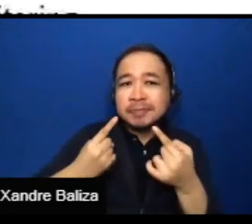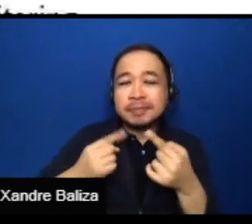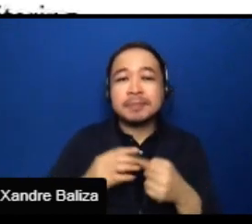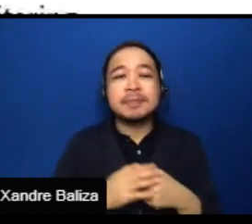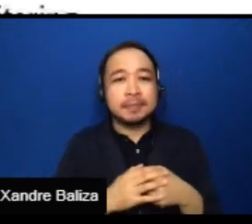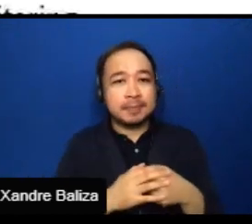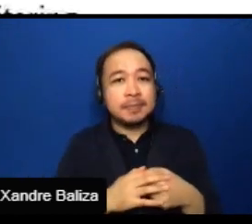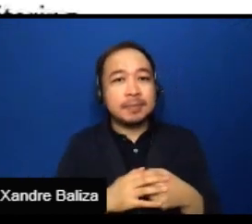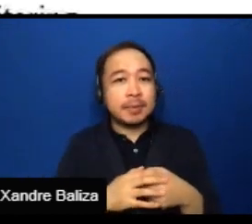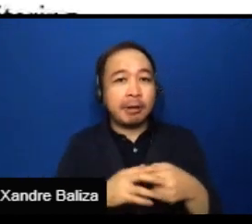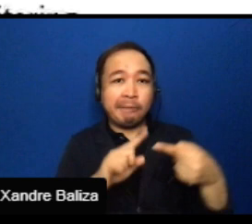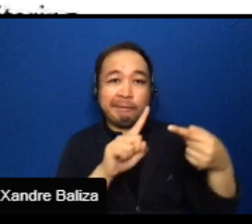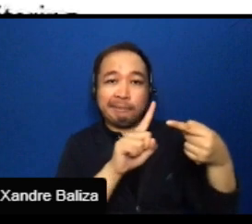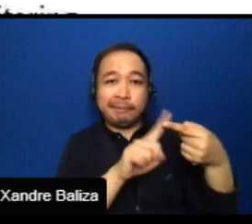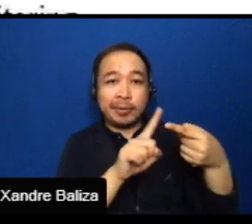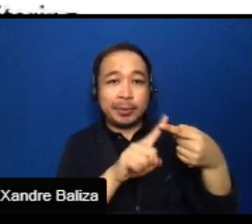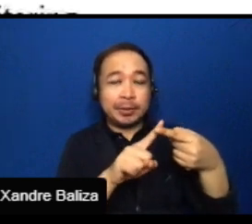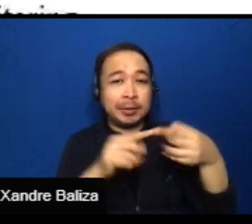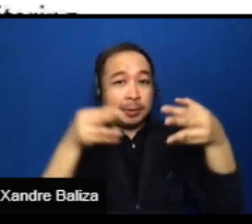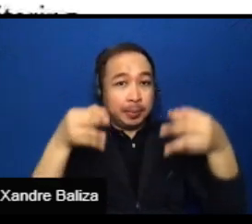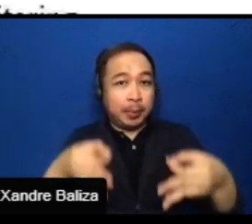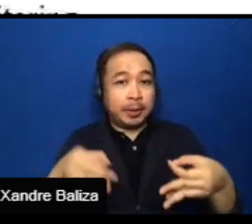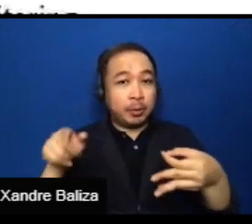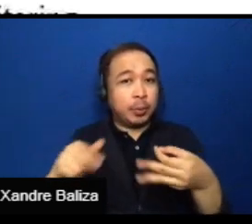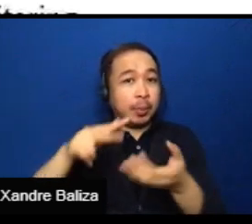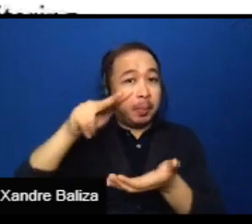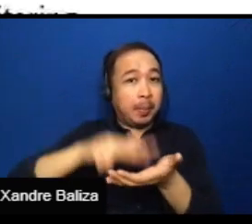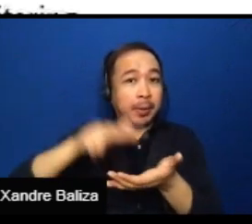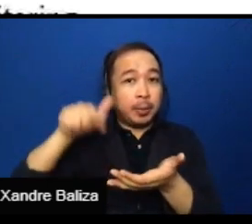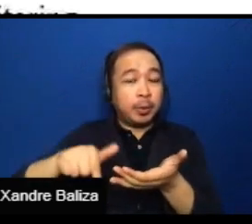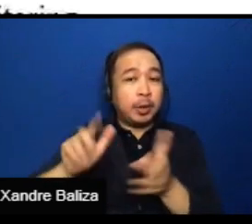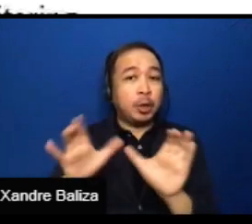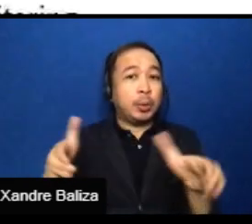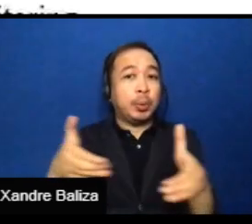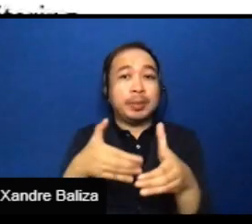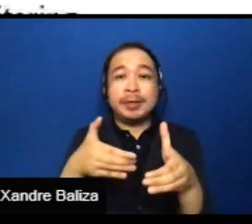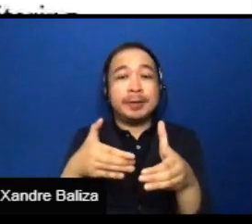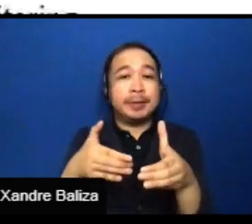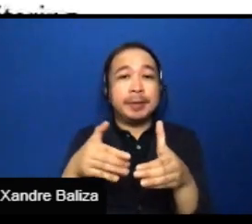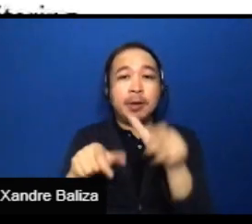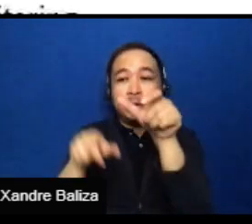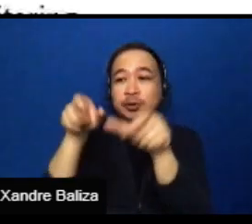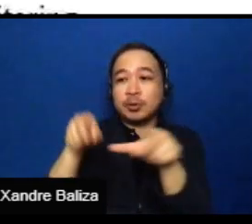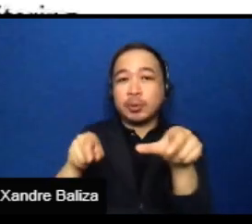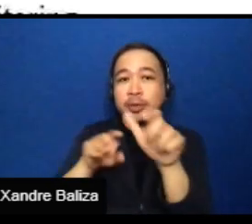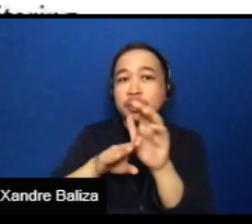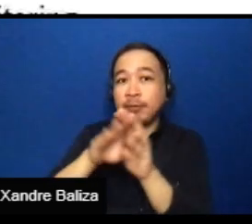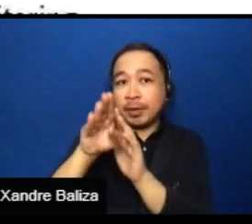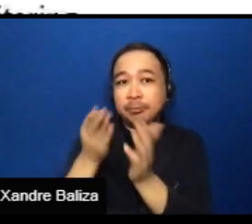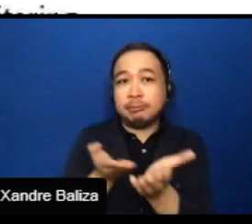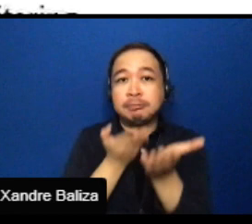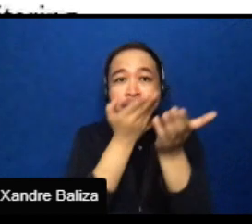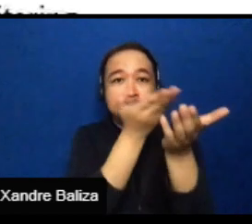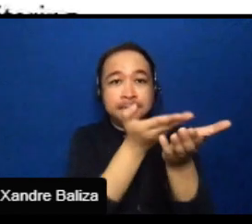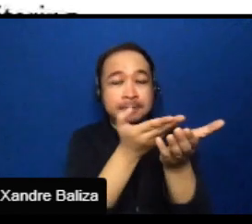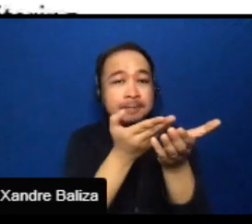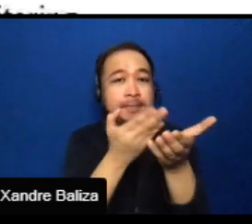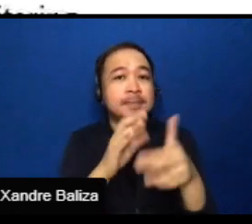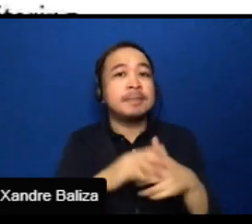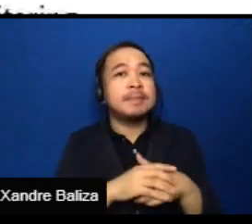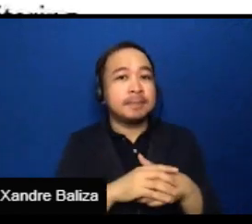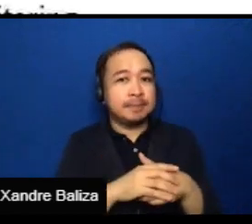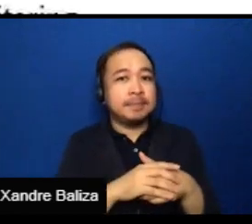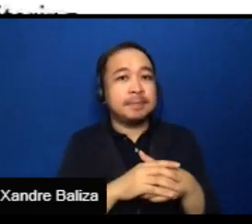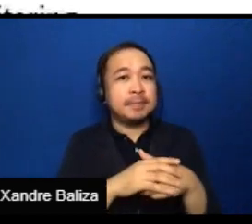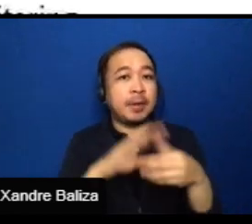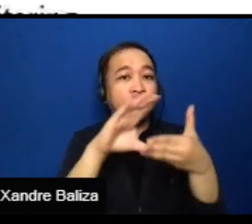following decisions adopted by the Committee on Social Development are brought to the attention of the Economic and